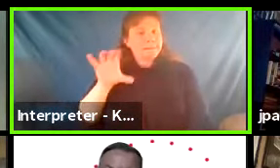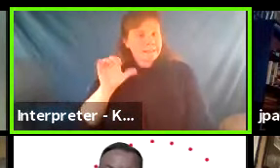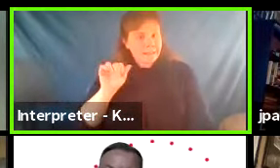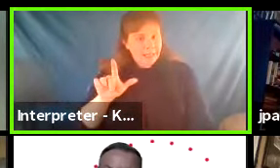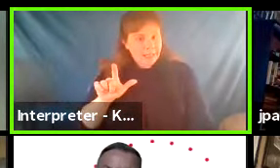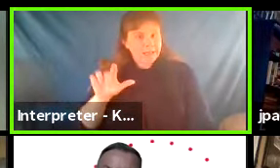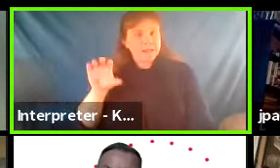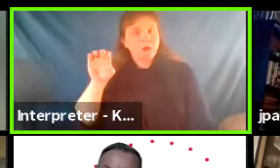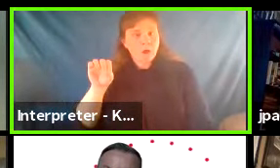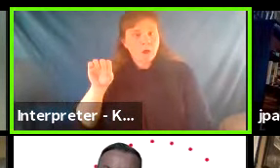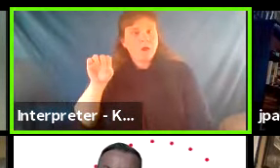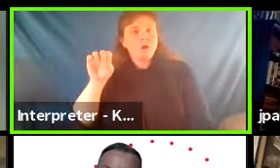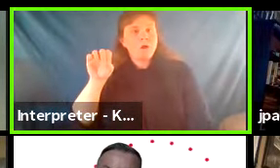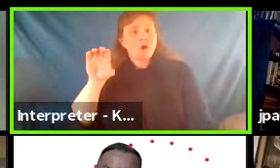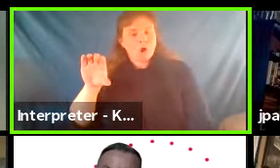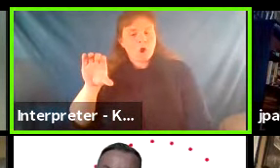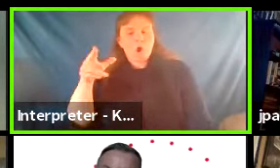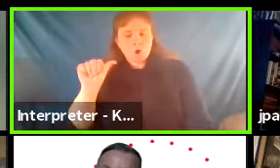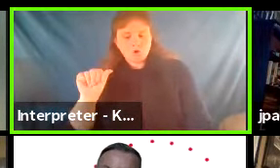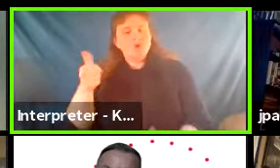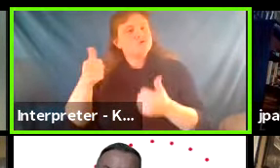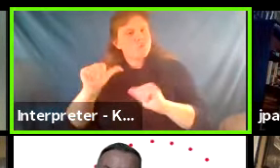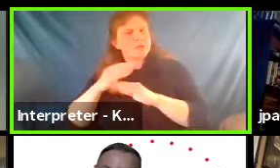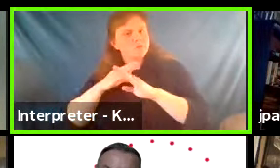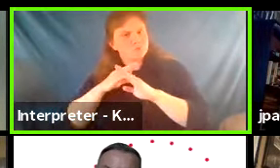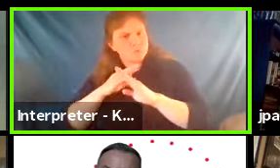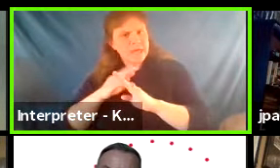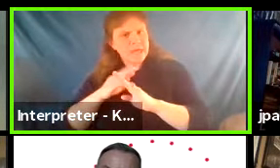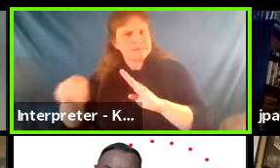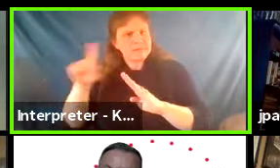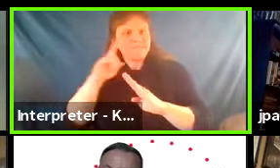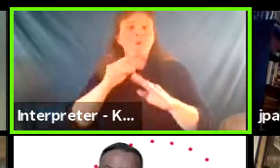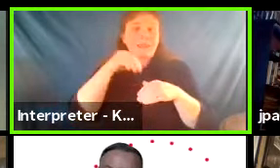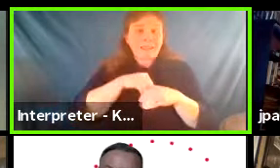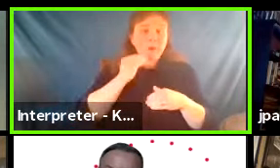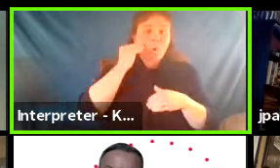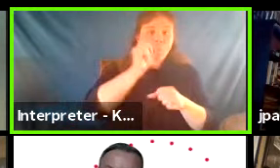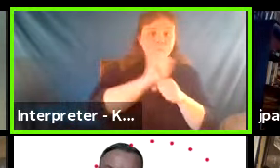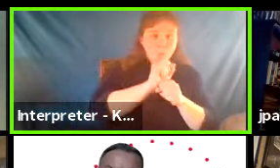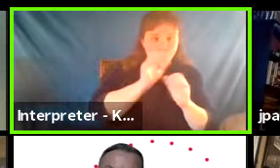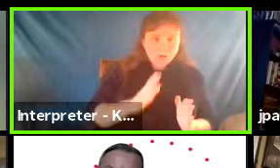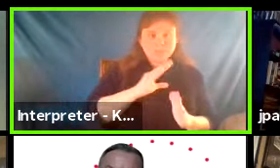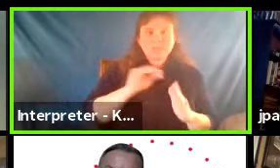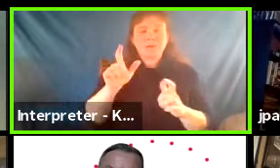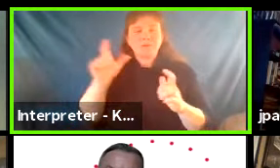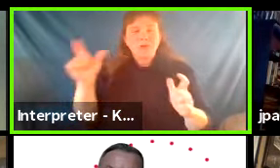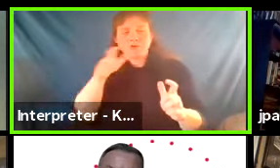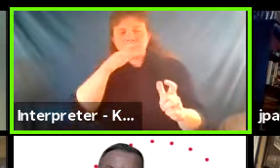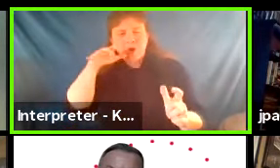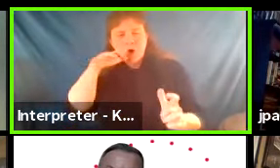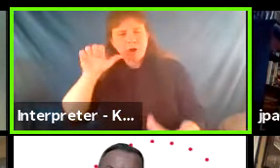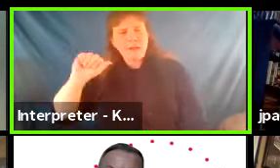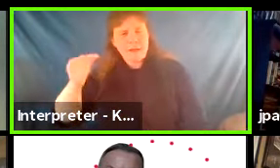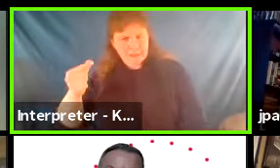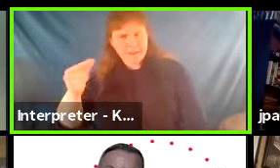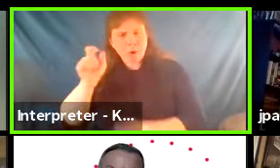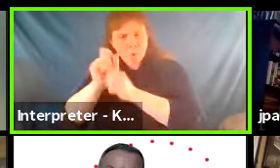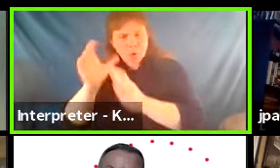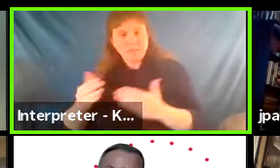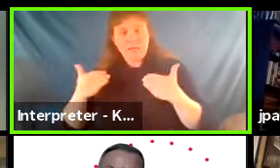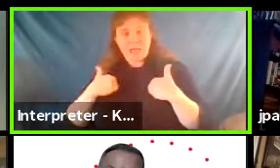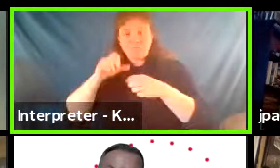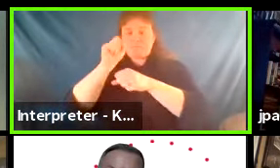in-home workers, or for, large farm and ag employers to give them their workers' bill of rights